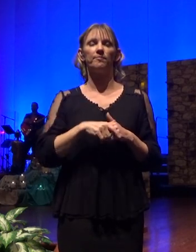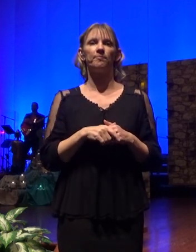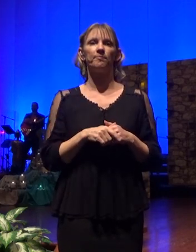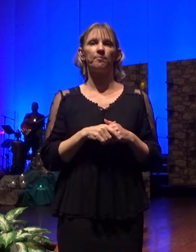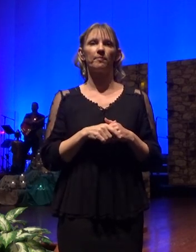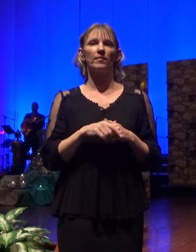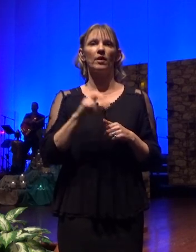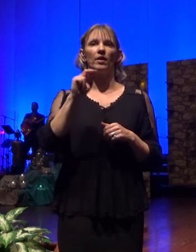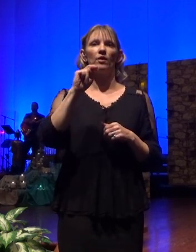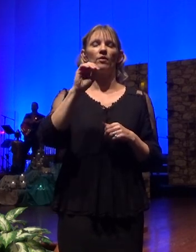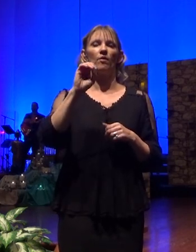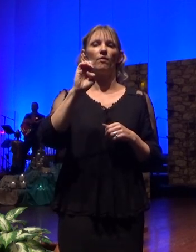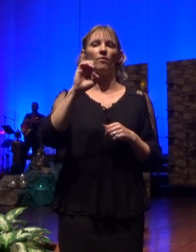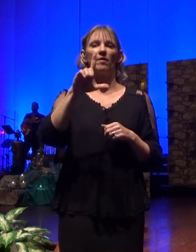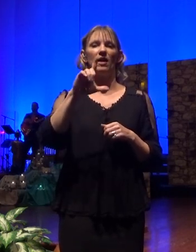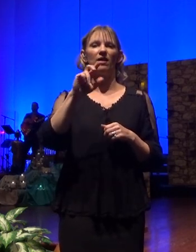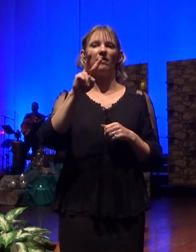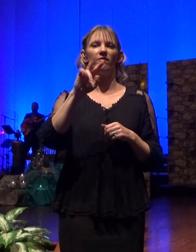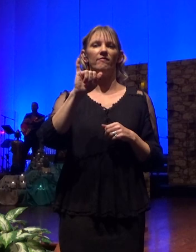Noelle Vignola.